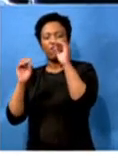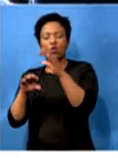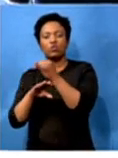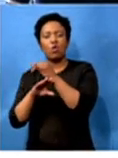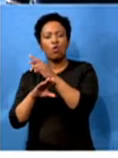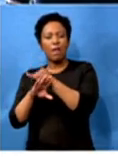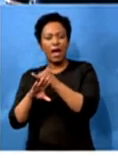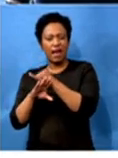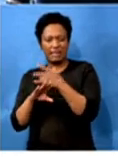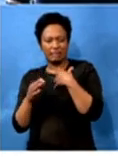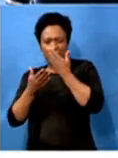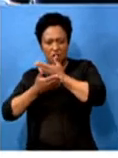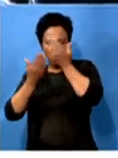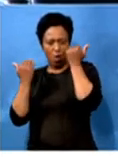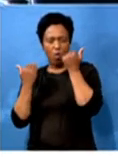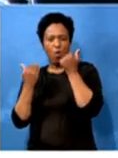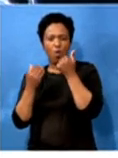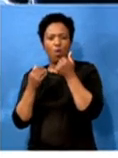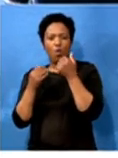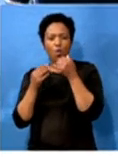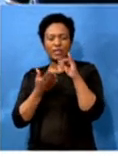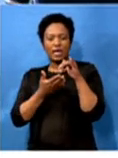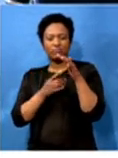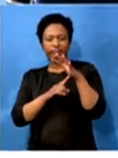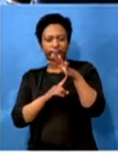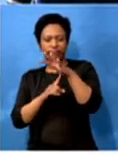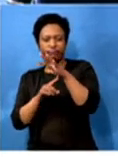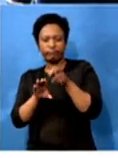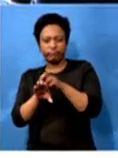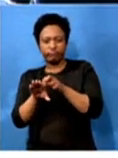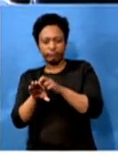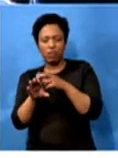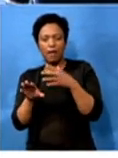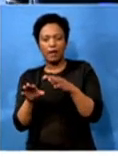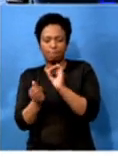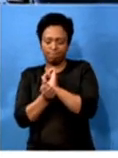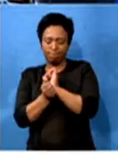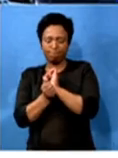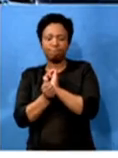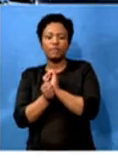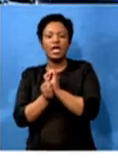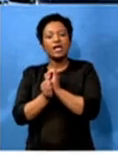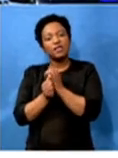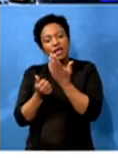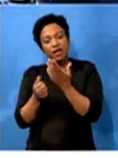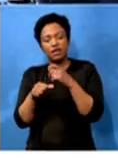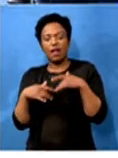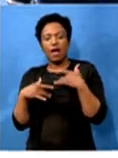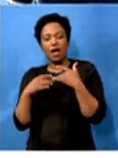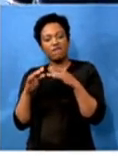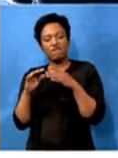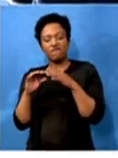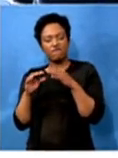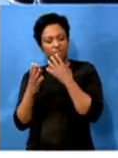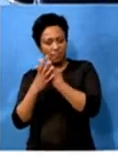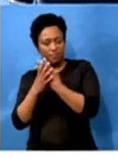they were going, handcuffed on a plane, because, you know, that's the way it was, and that was where they spent their lives. And they waited for that